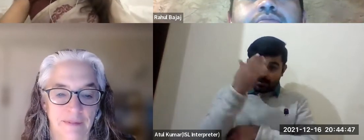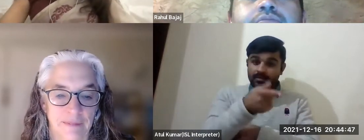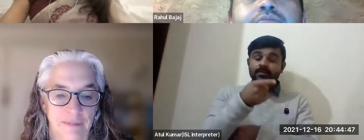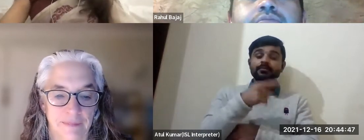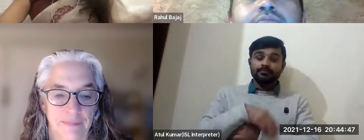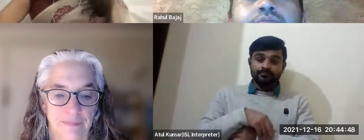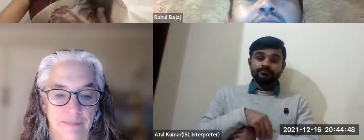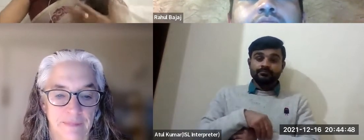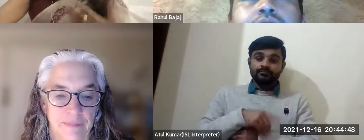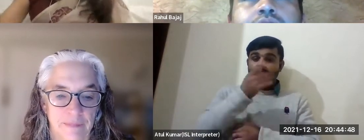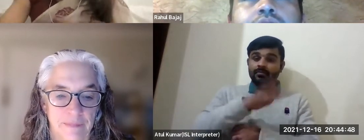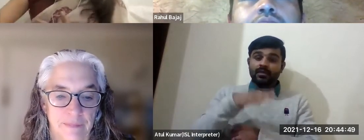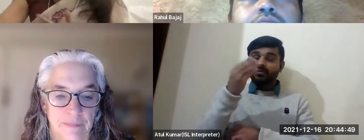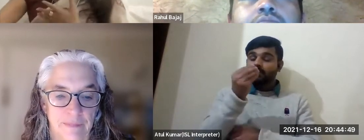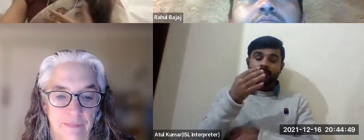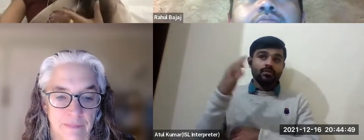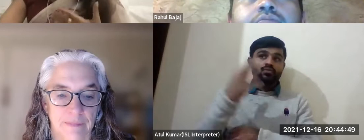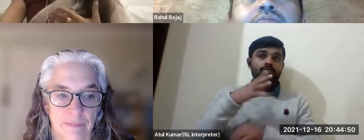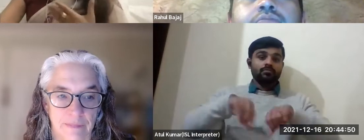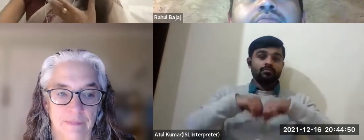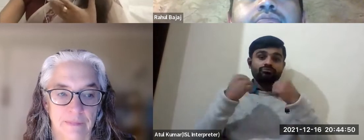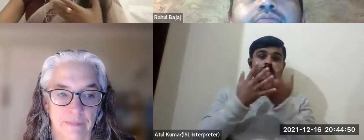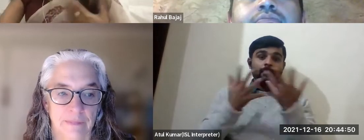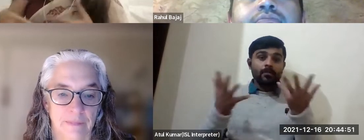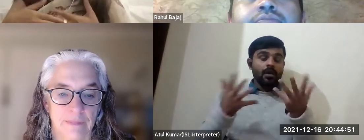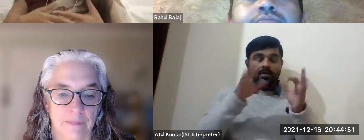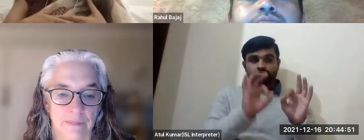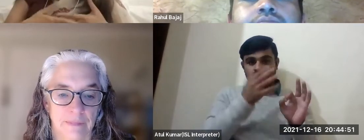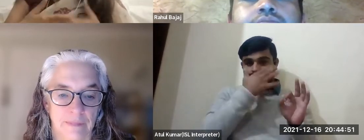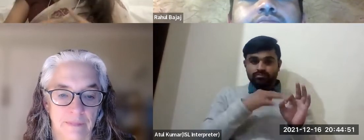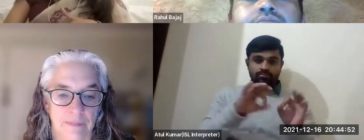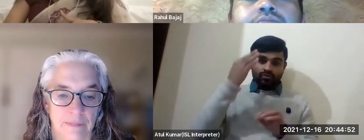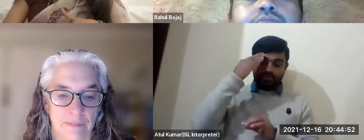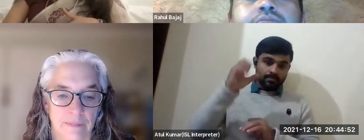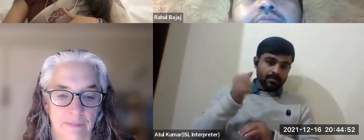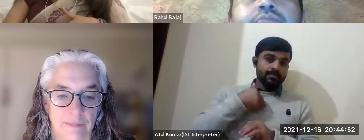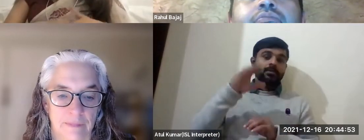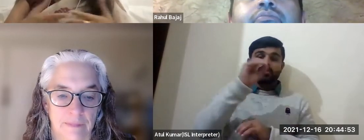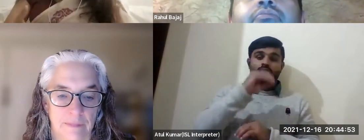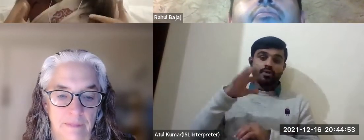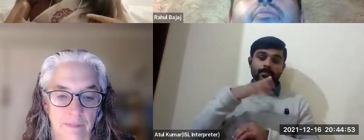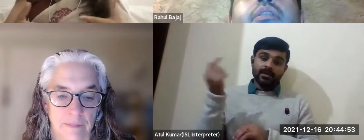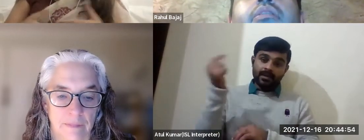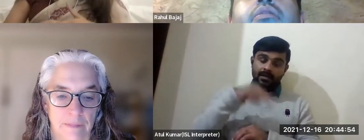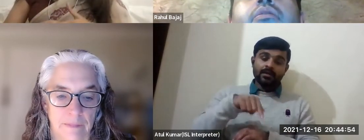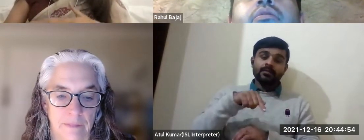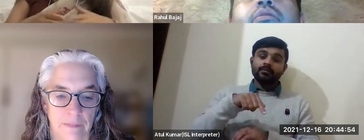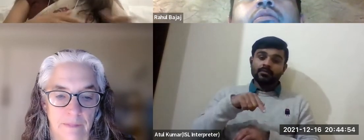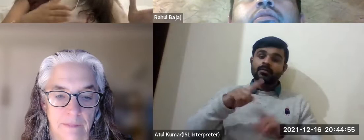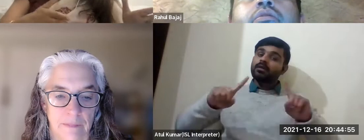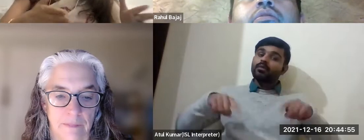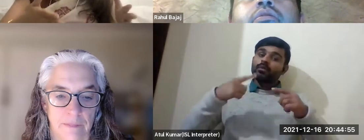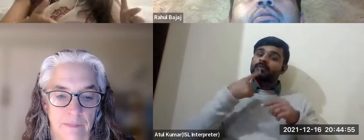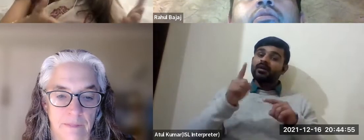right? And you have such amazing stuff in your product. And I remember when that organization came to TechShare, which was the